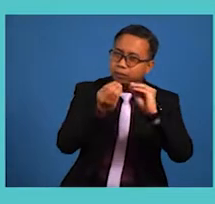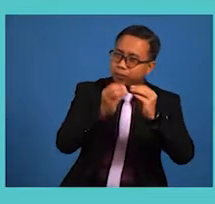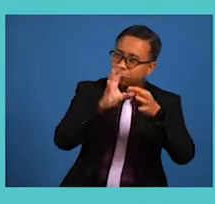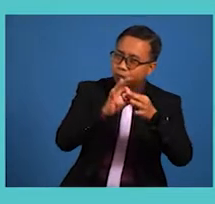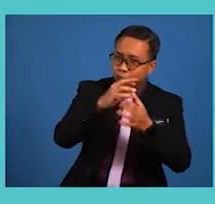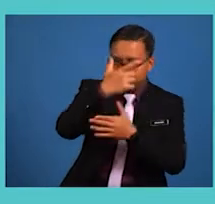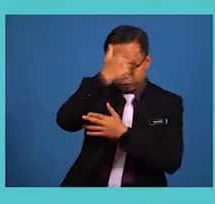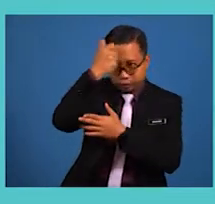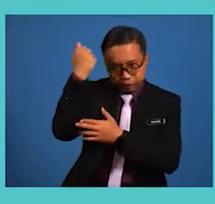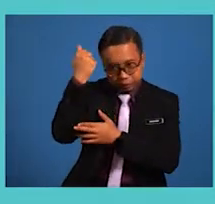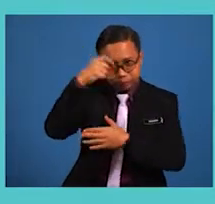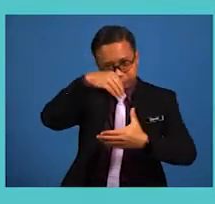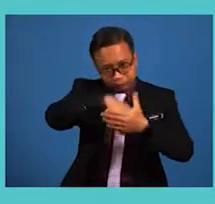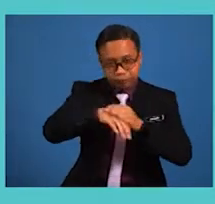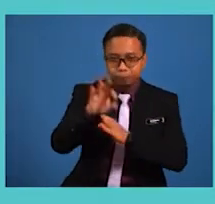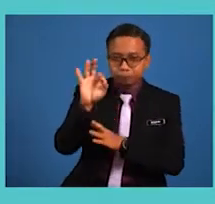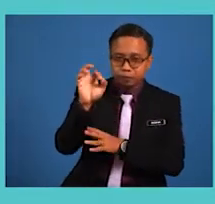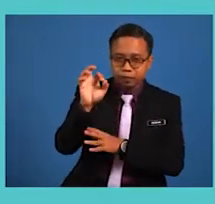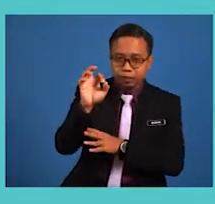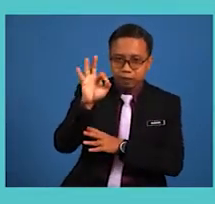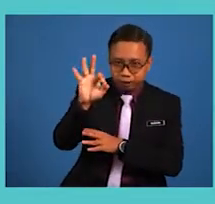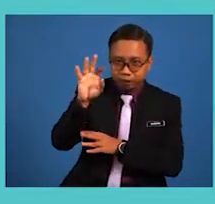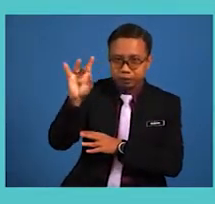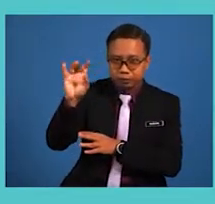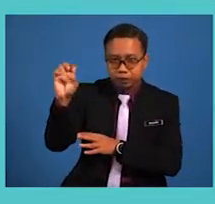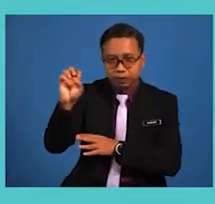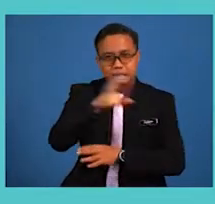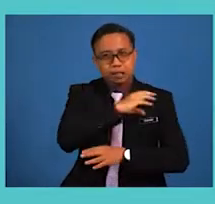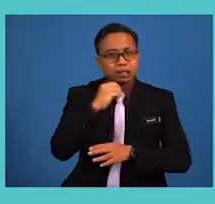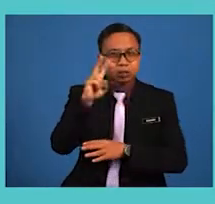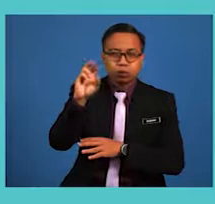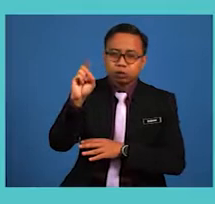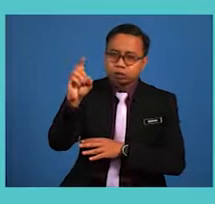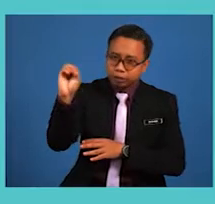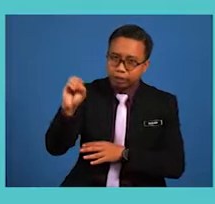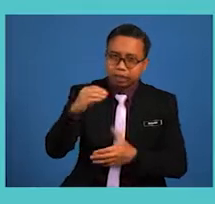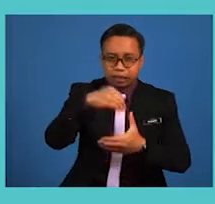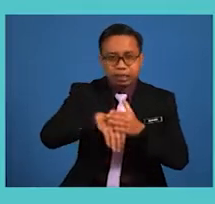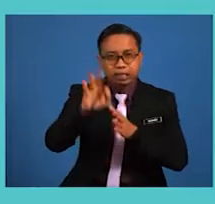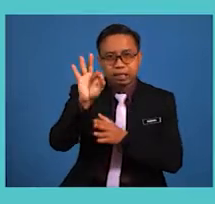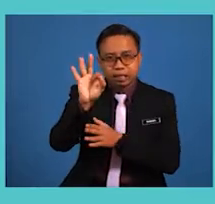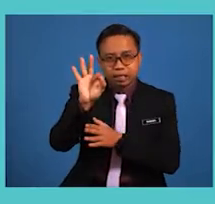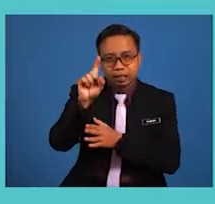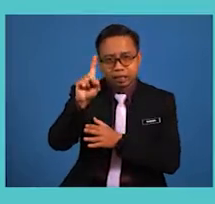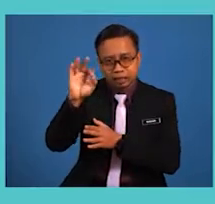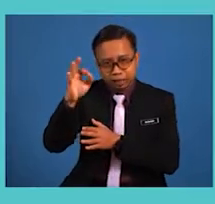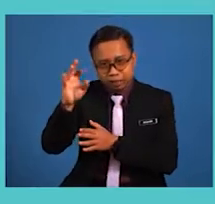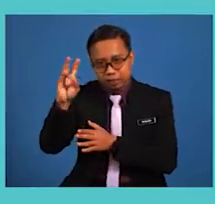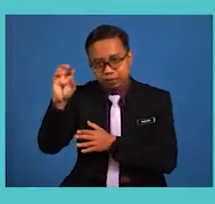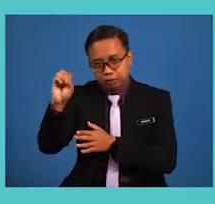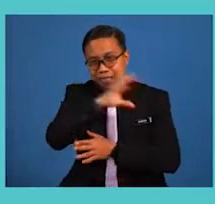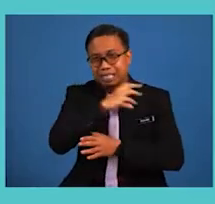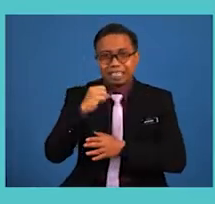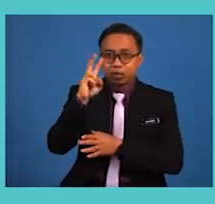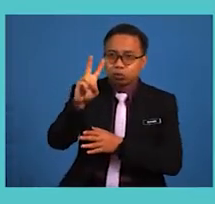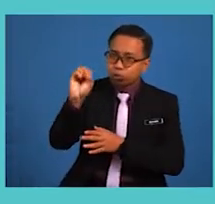of reasons in 1970 and 2010. How many reasons are there in 1970 and in